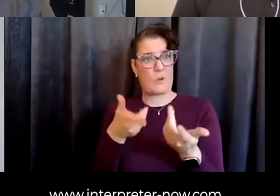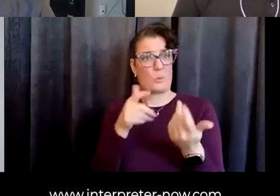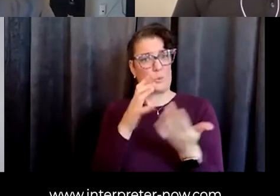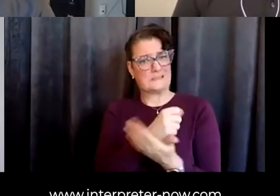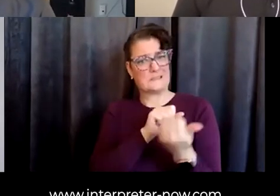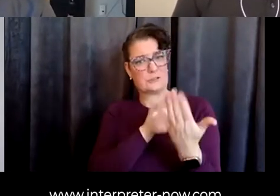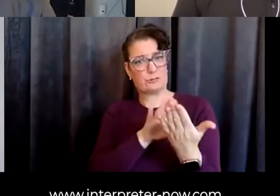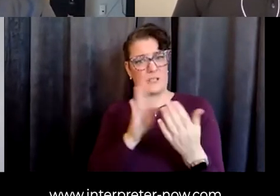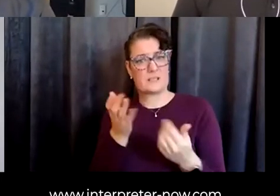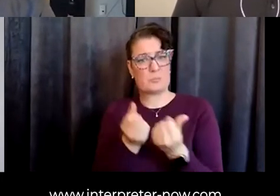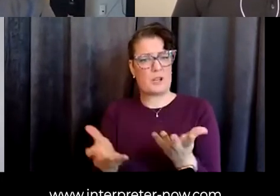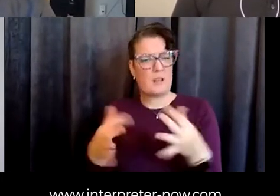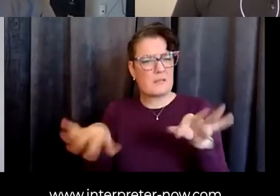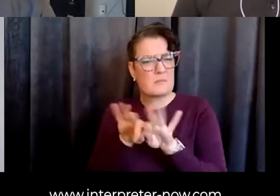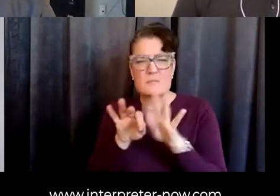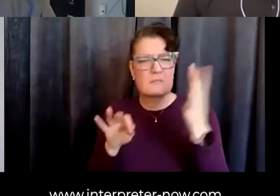important to you?